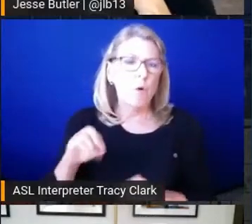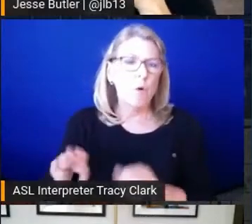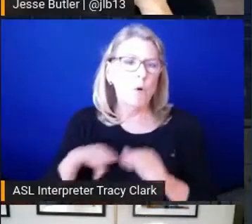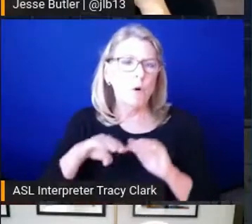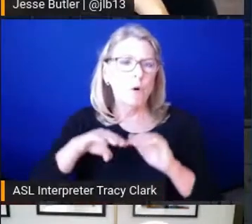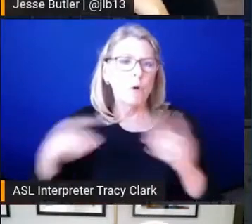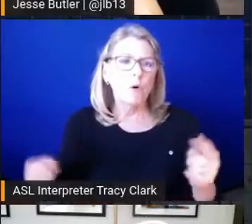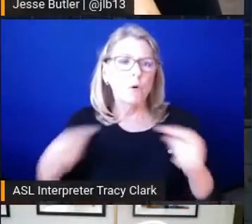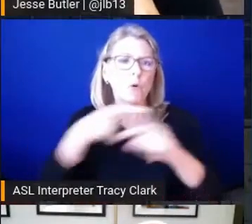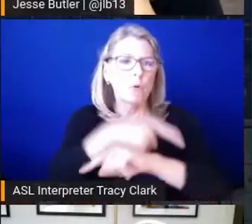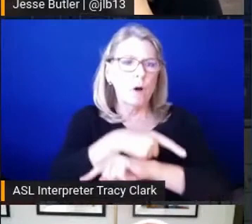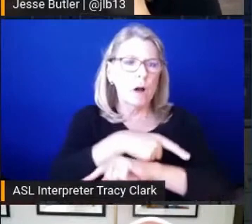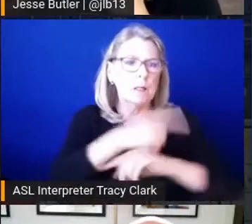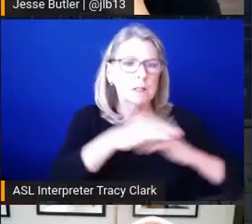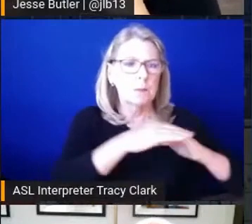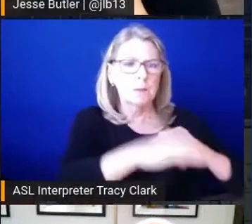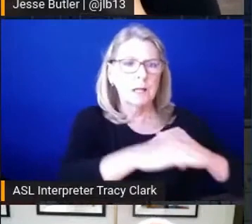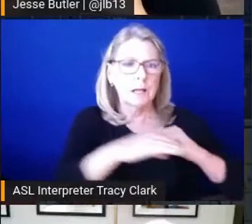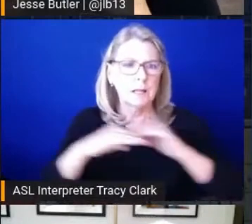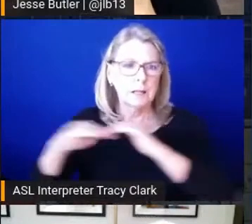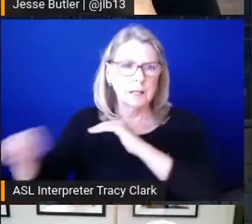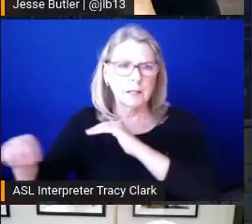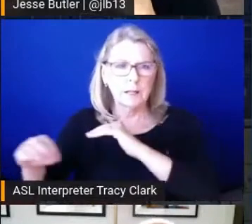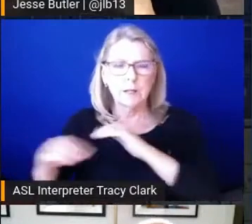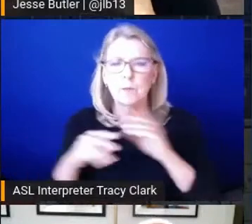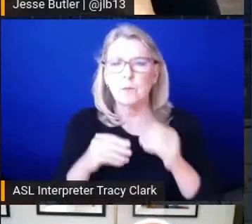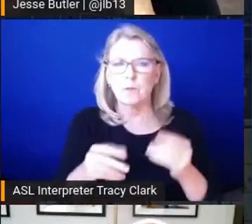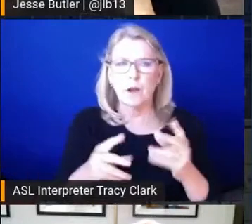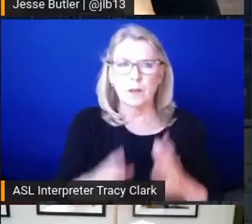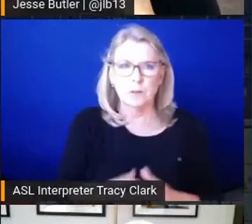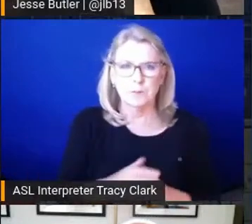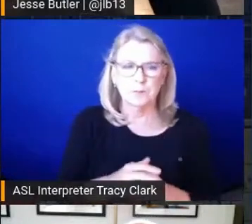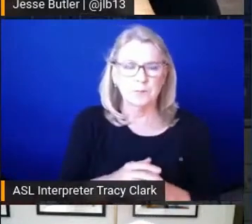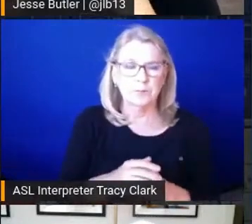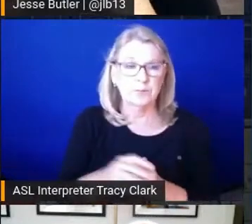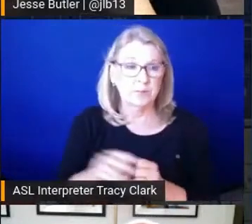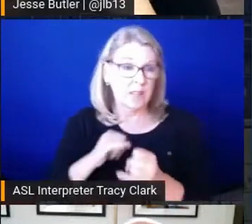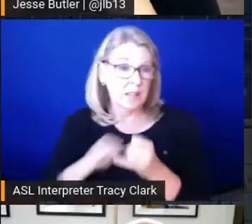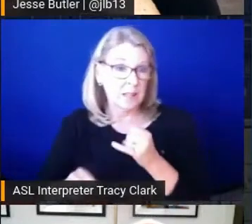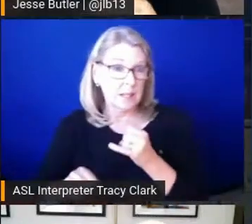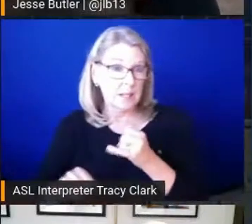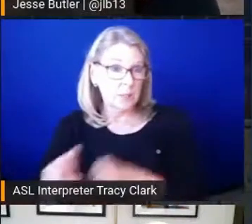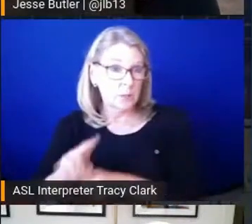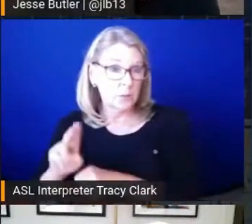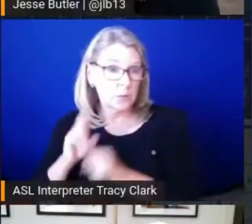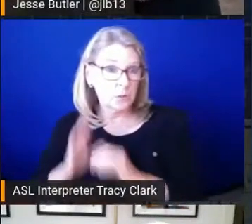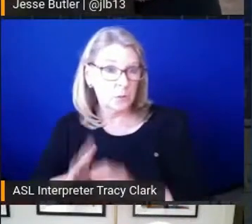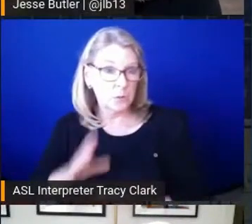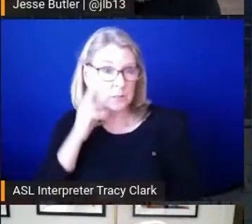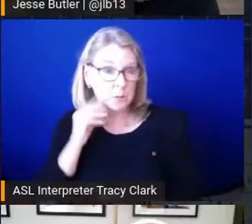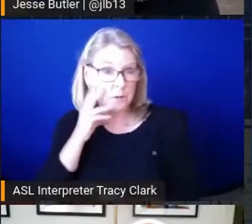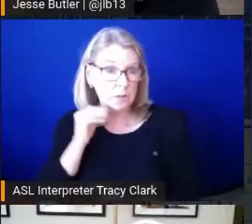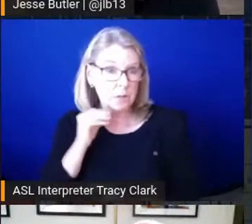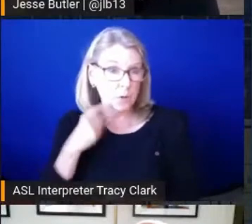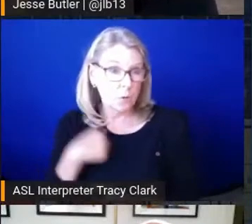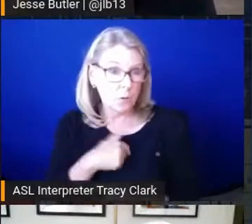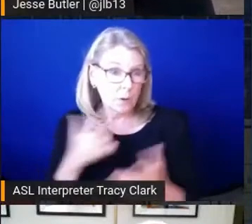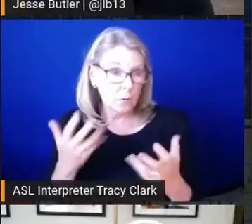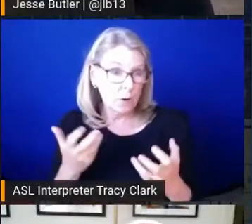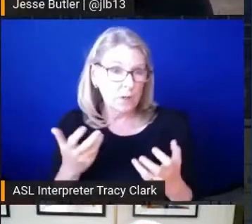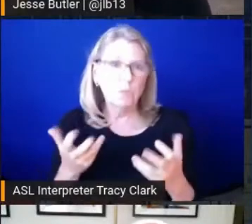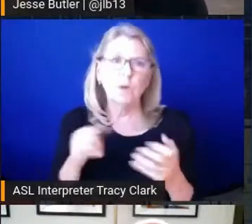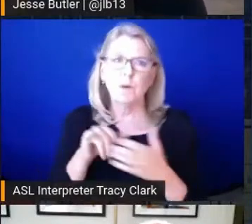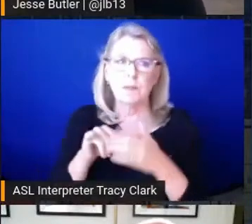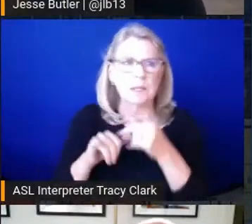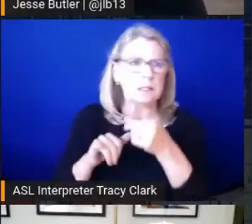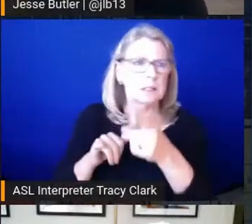And what is the end user experience that we want? Well, we want this end user experience. We want Alice or Bob or any